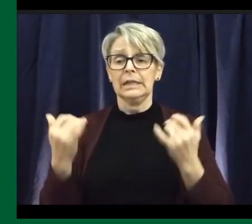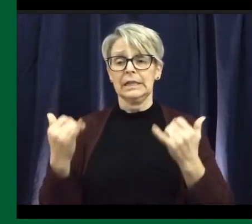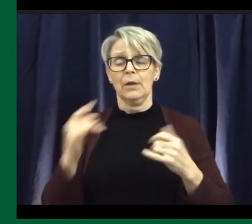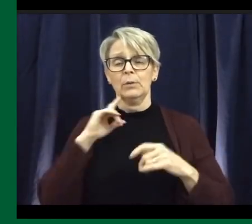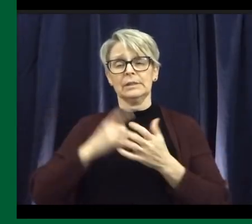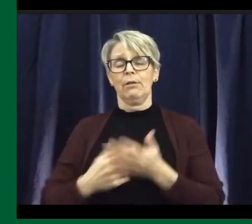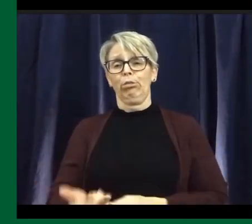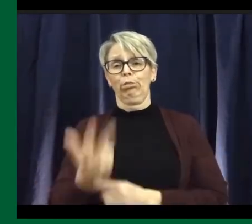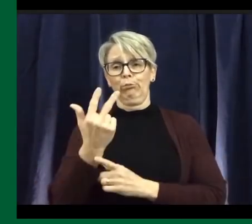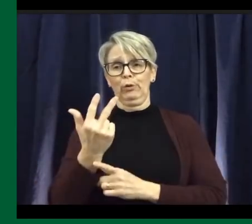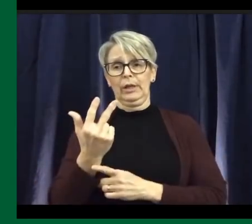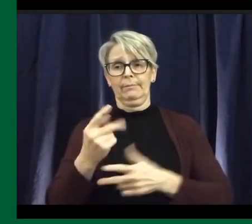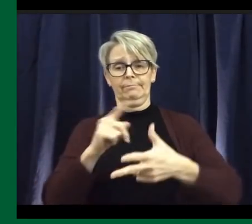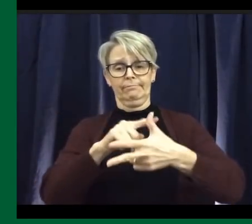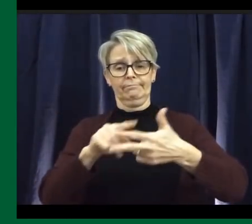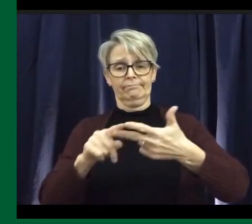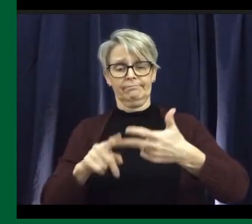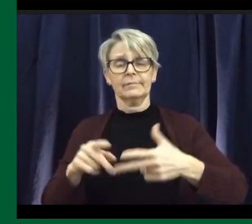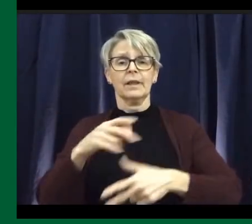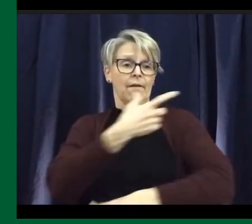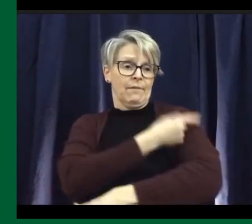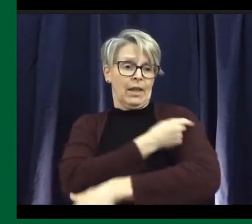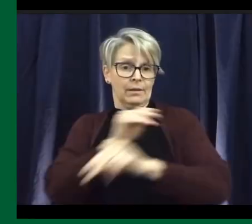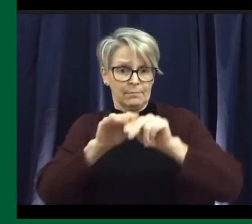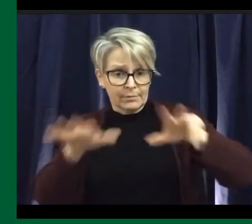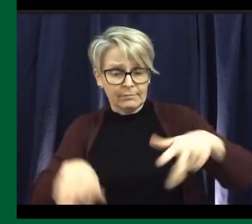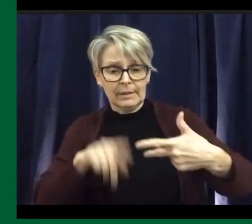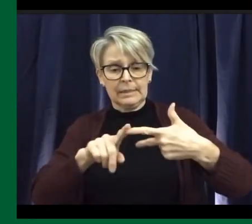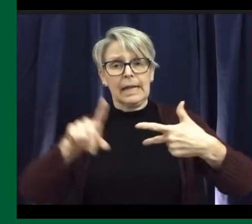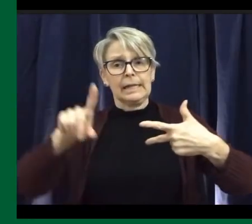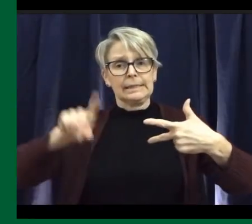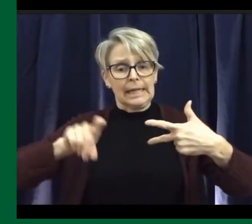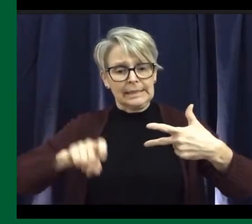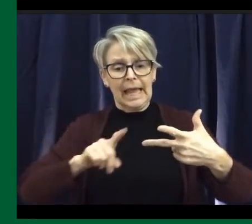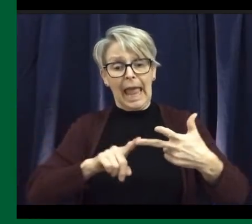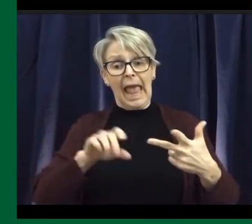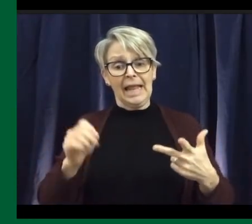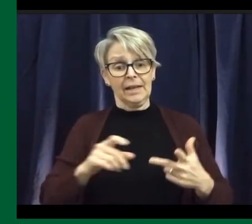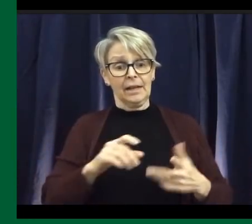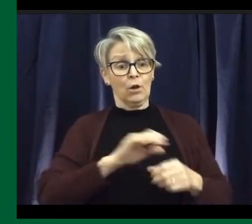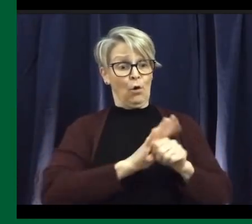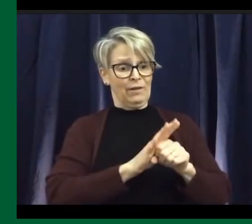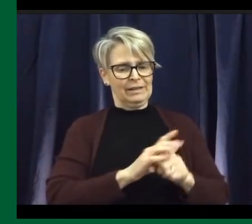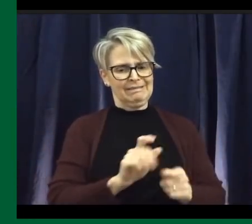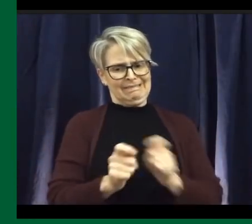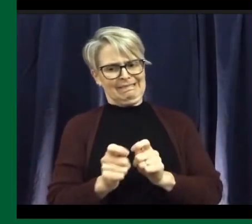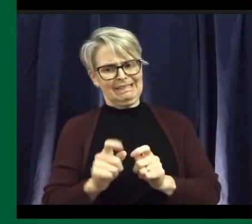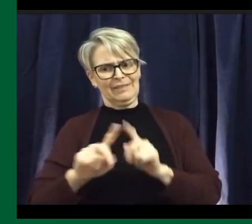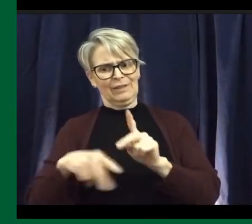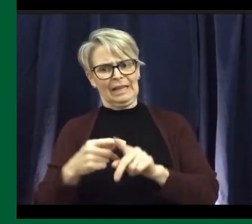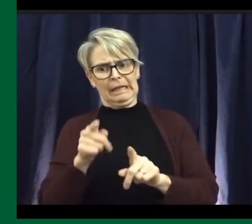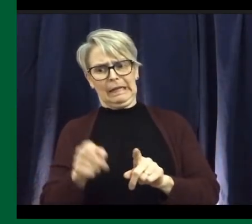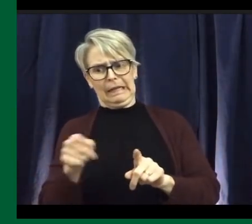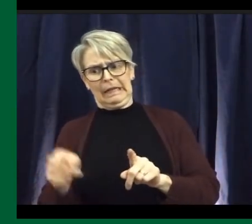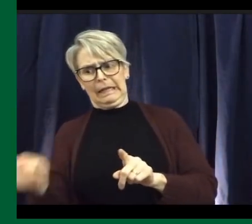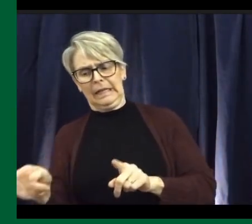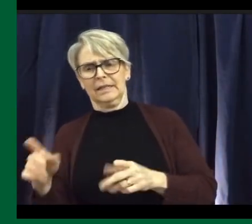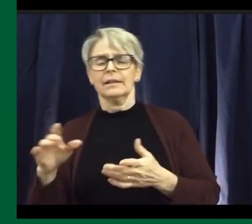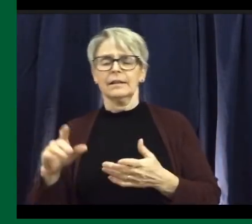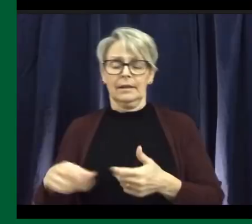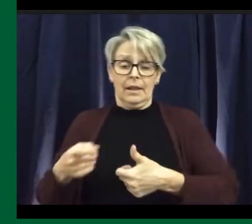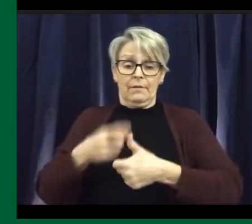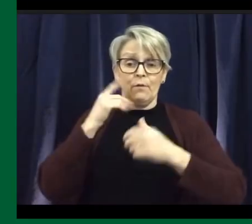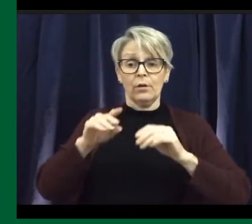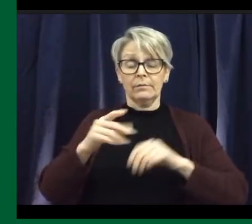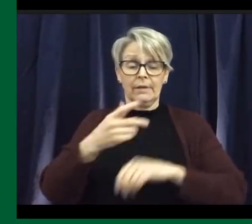opening remarks: vaccine distribution, testing, and variants of concern. First, with respect to vaccine distribution, we are